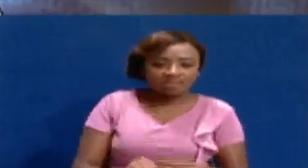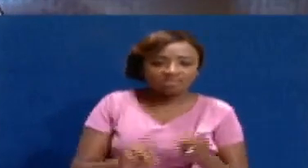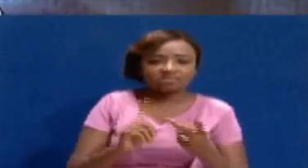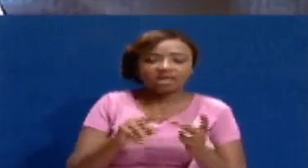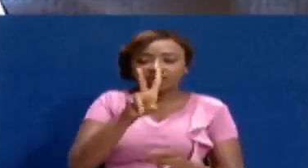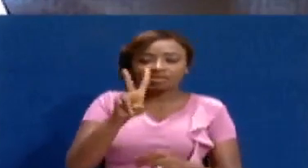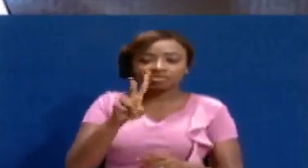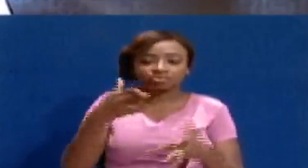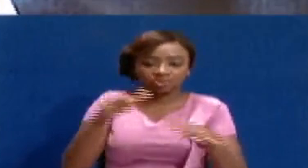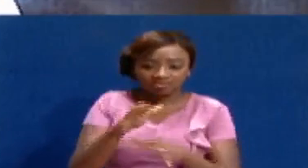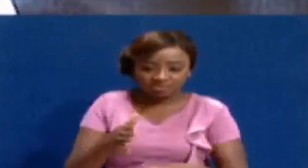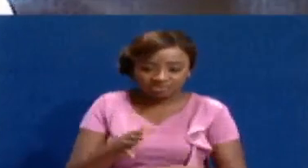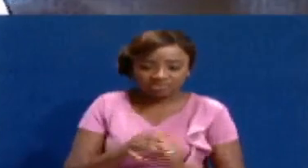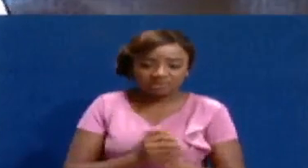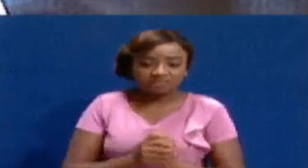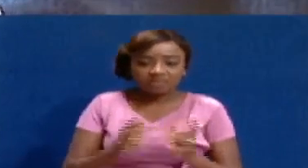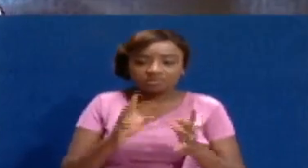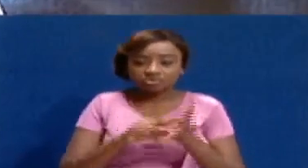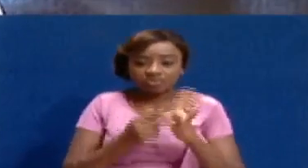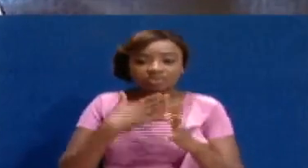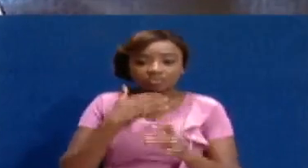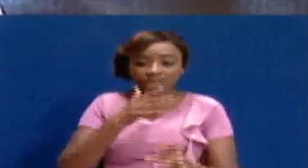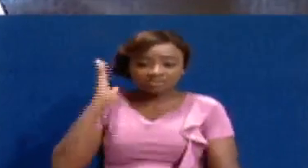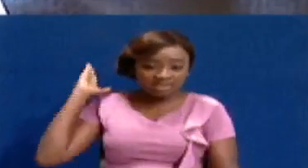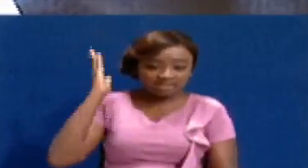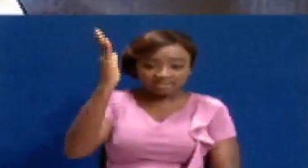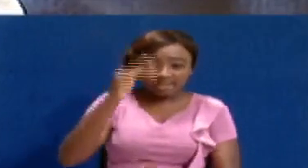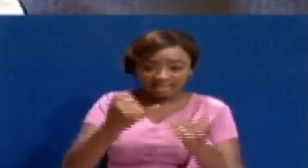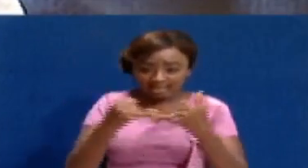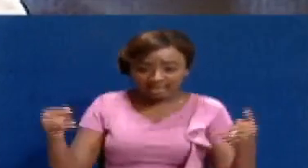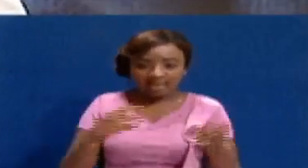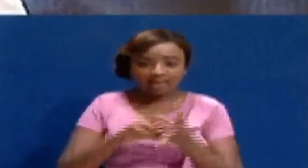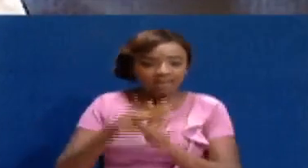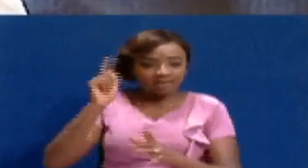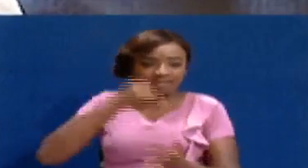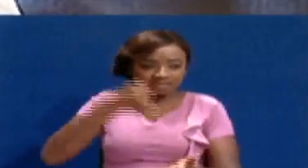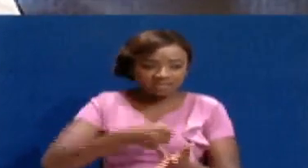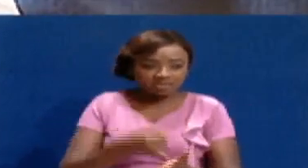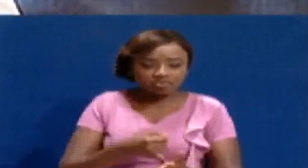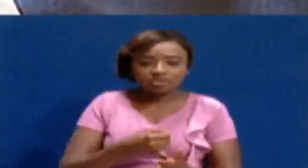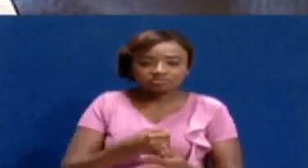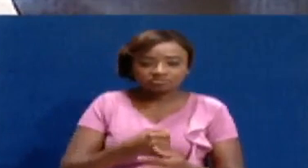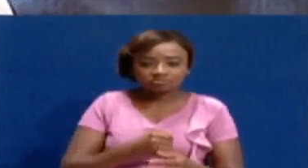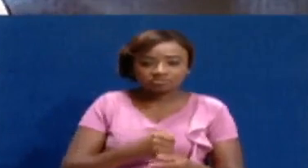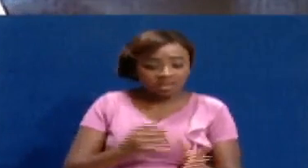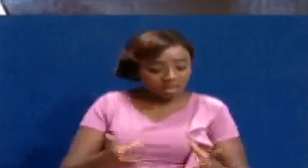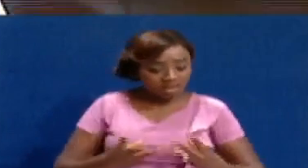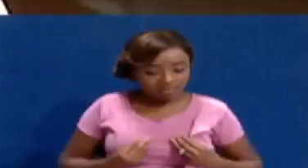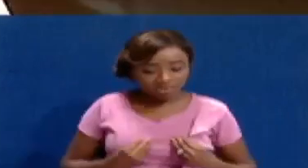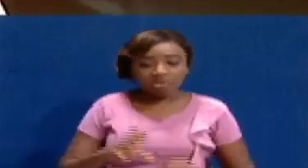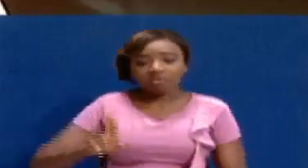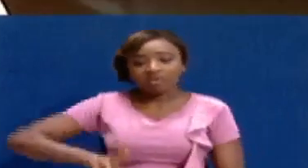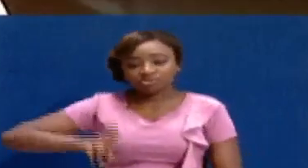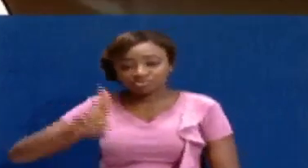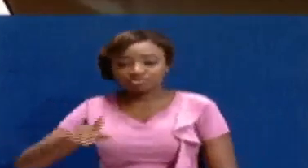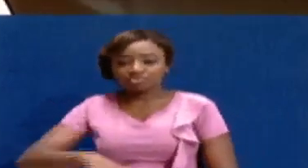deputies. And the case for a straight line to the promised land must also include an admission that Uhuru Kenyatta